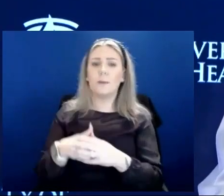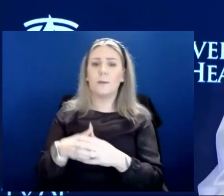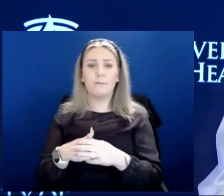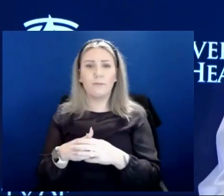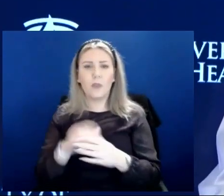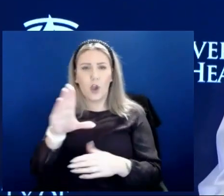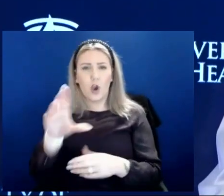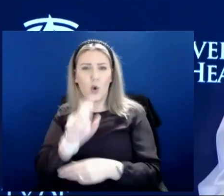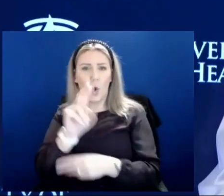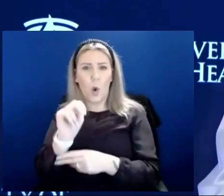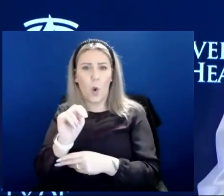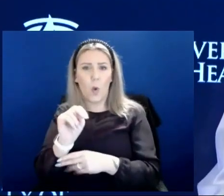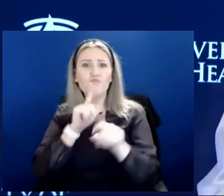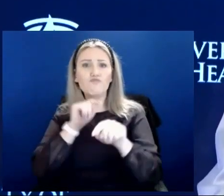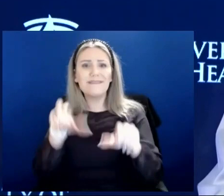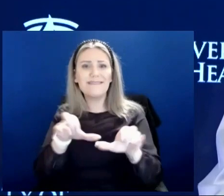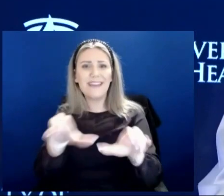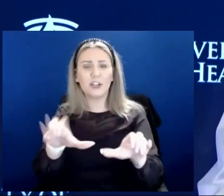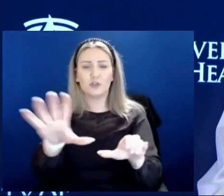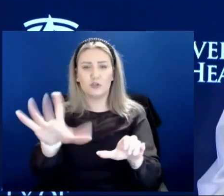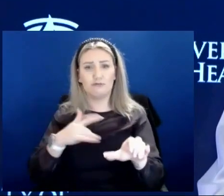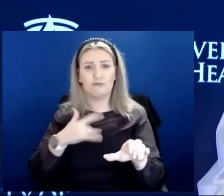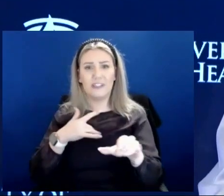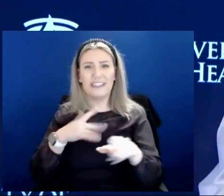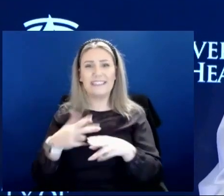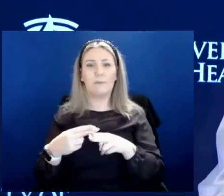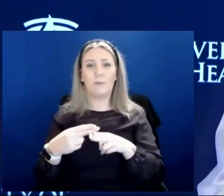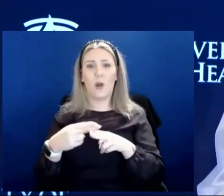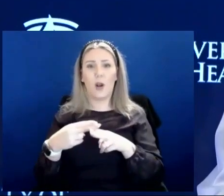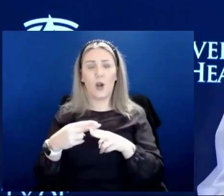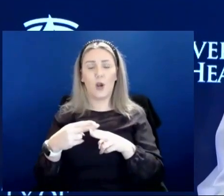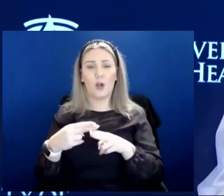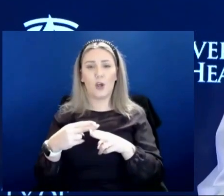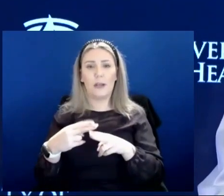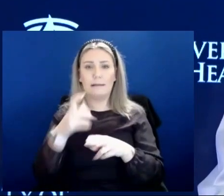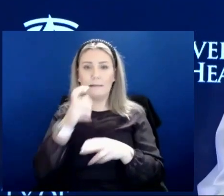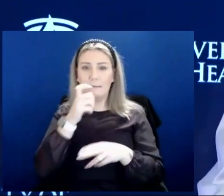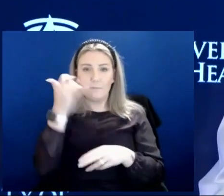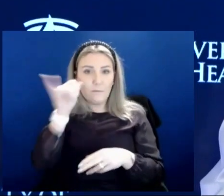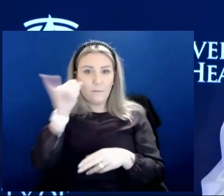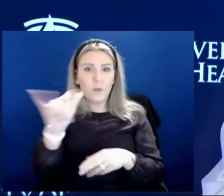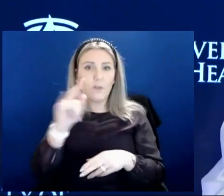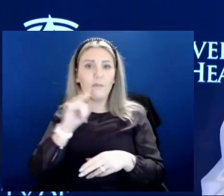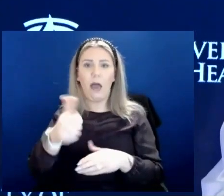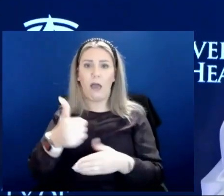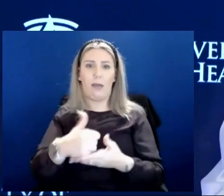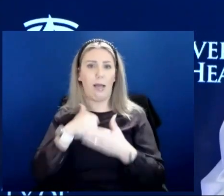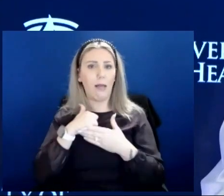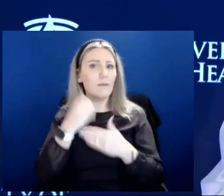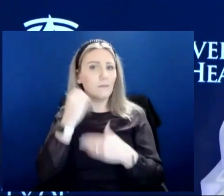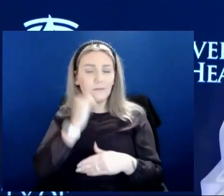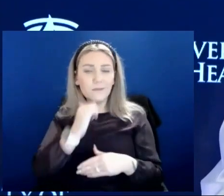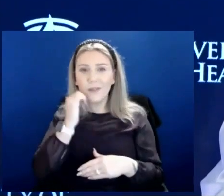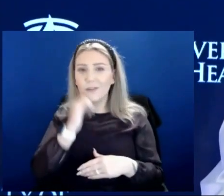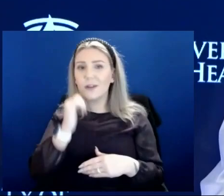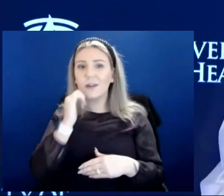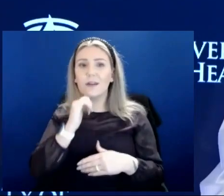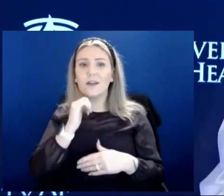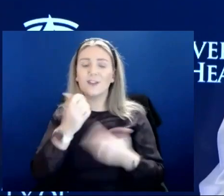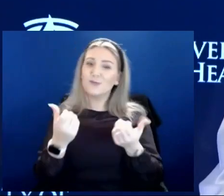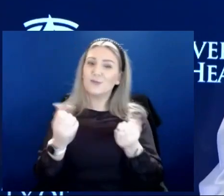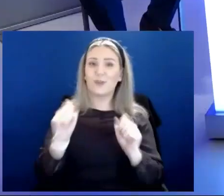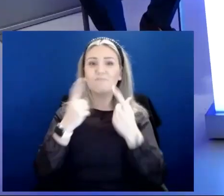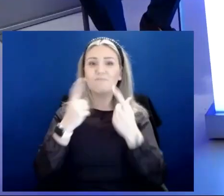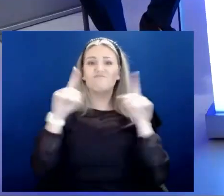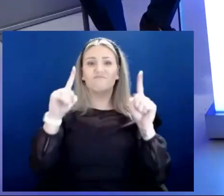and feelings as temporary. And so, for me, that helps. That helps day to day to try to achieve that balance. Yeah,